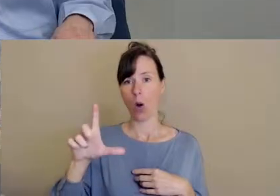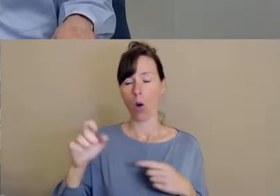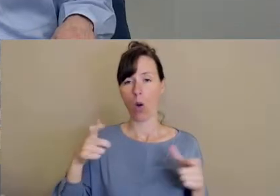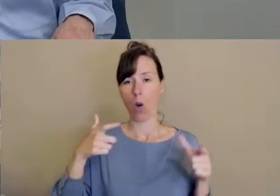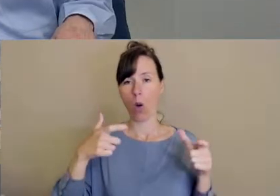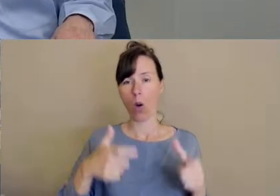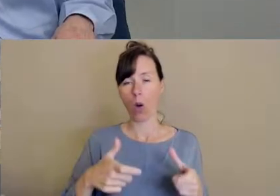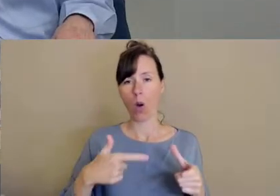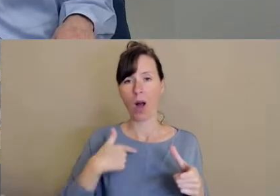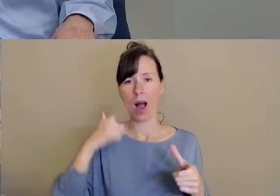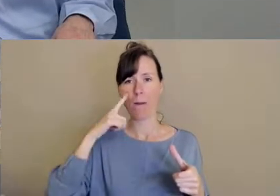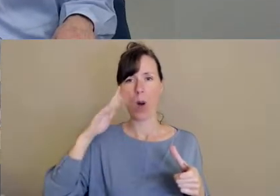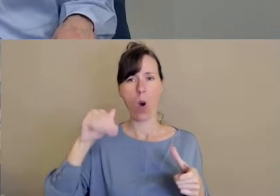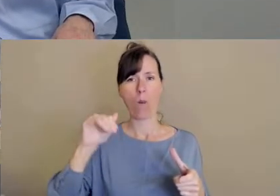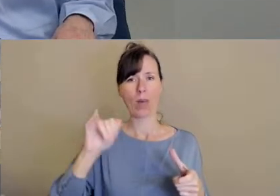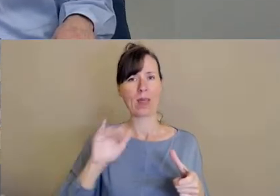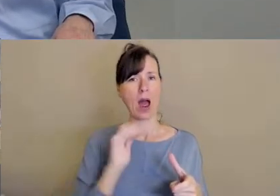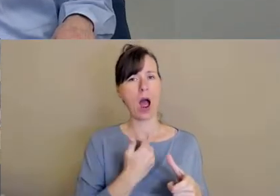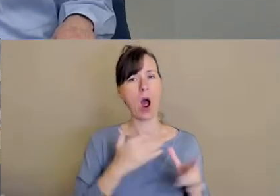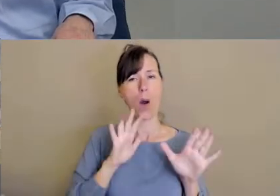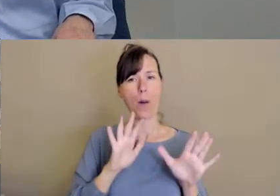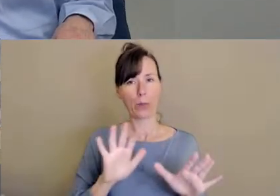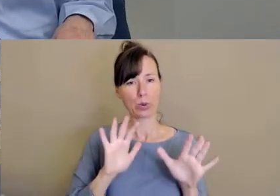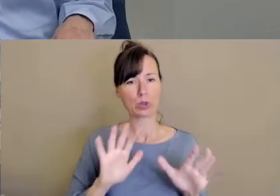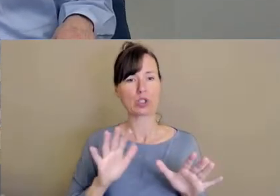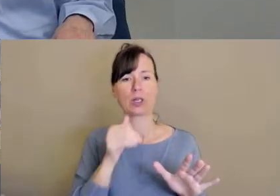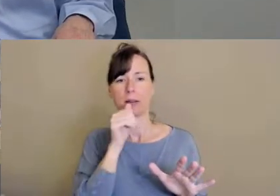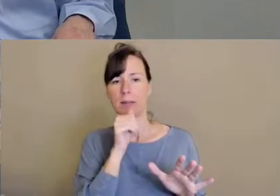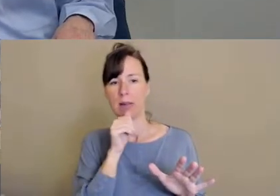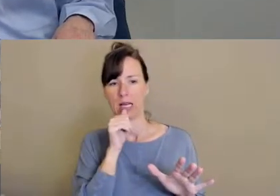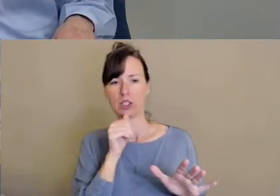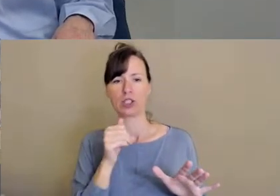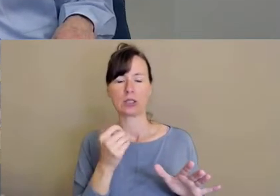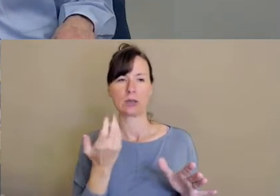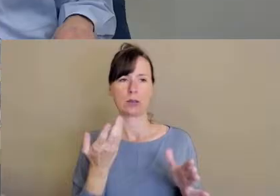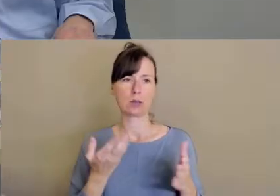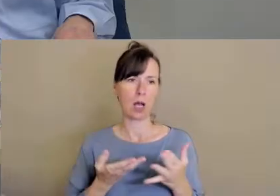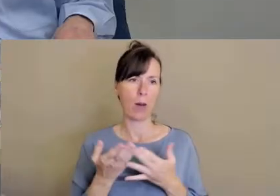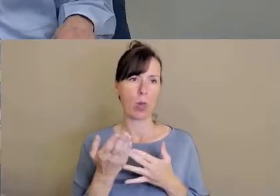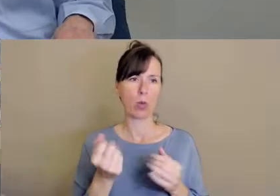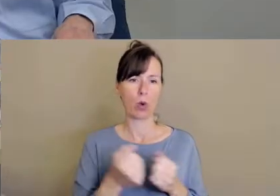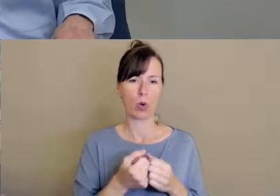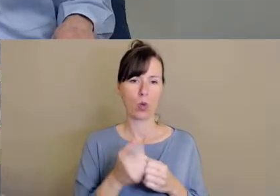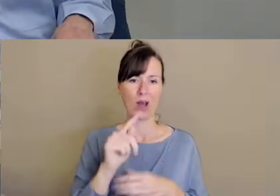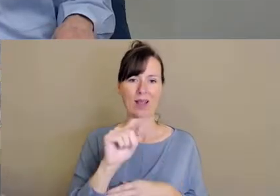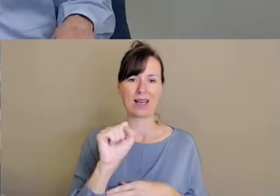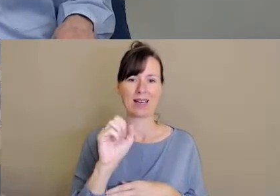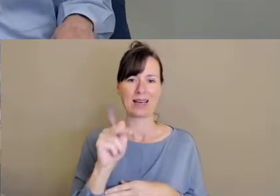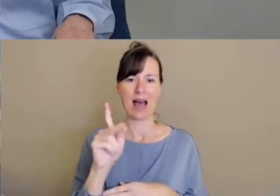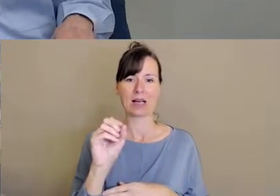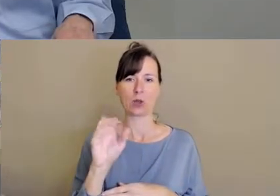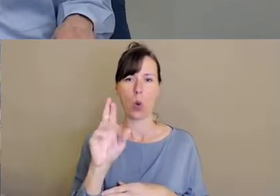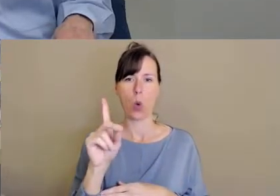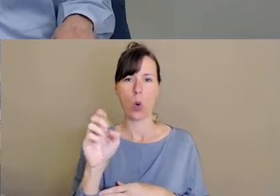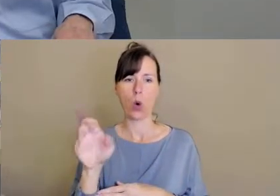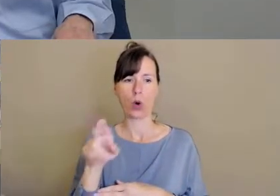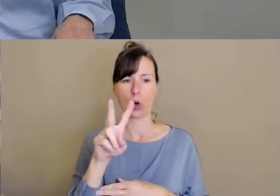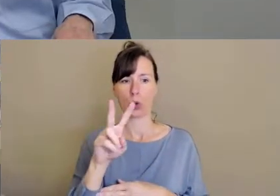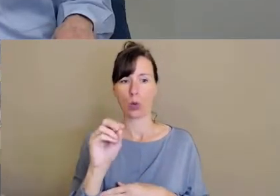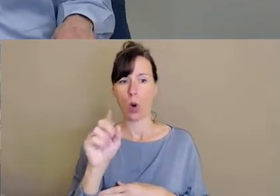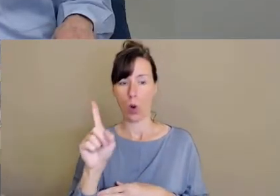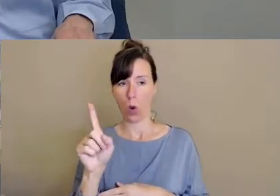our pushing and patience and coming through with Task Order 201 and the settlement